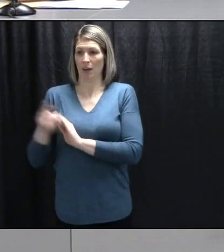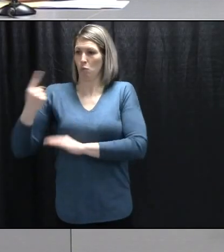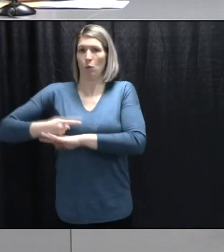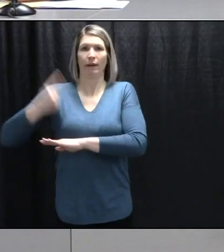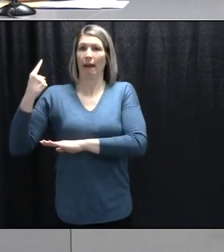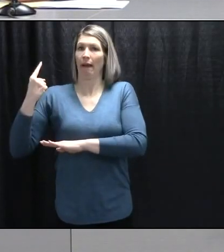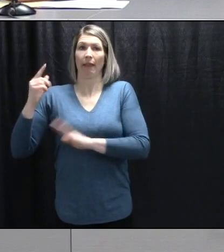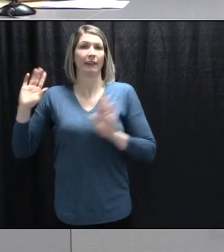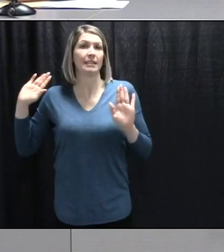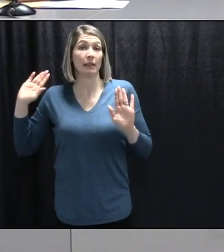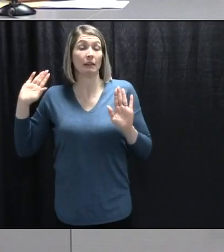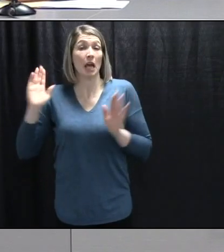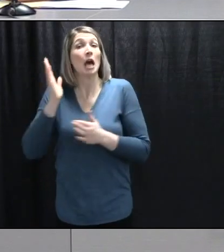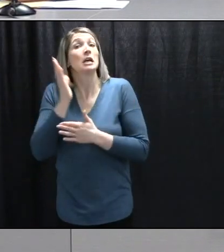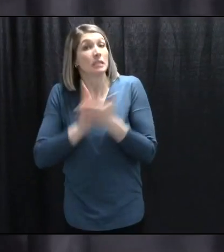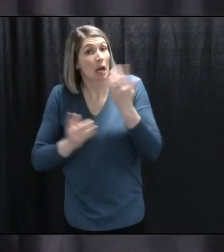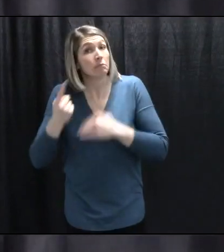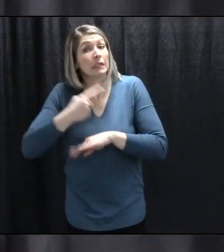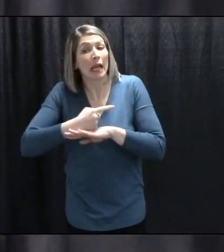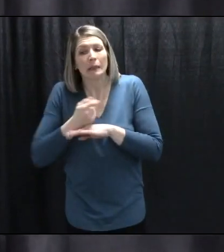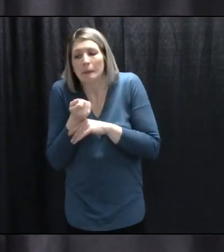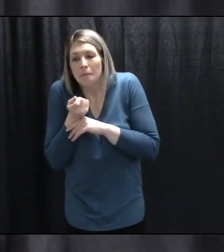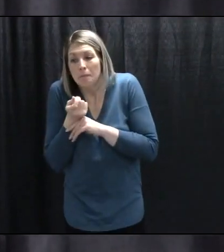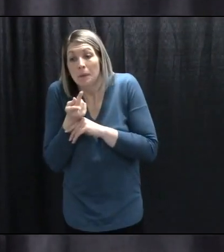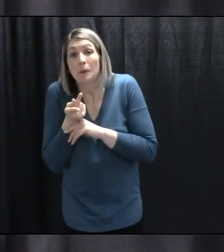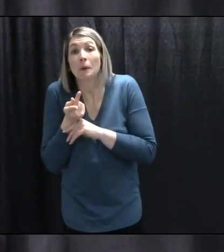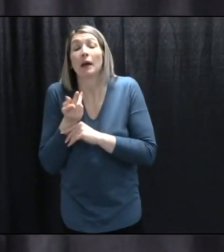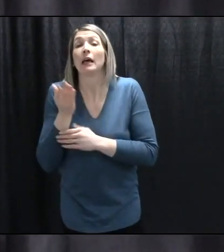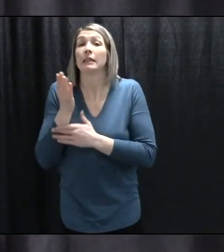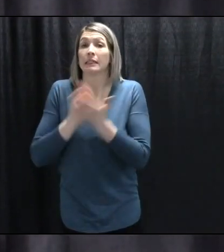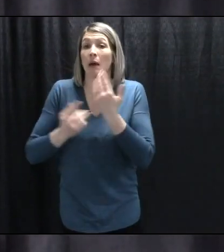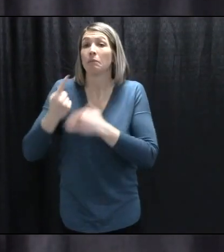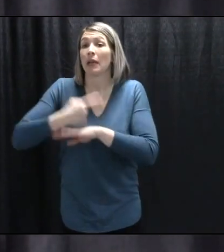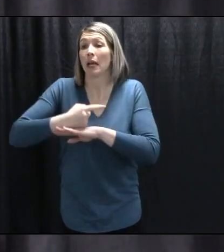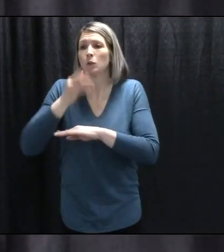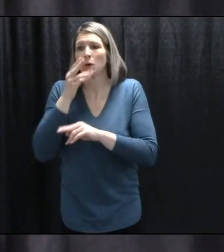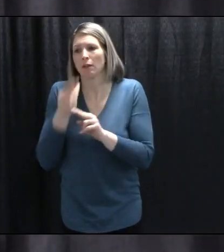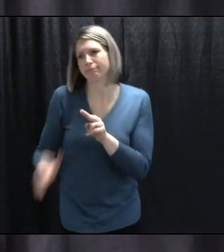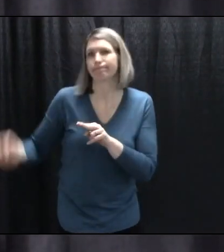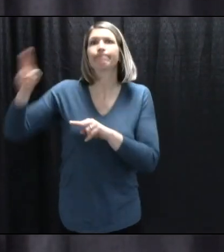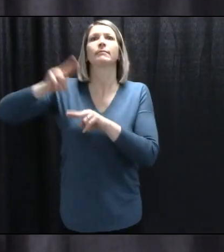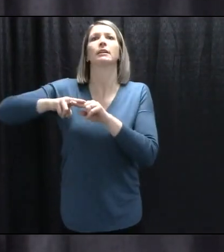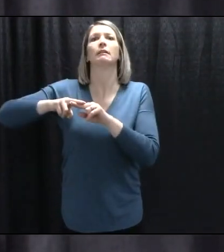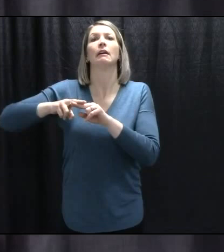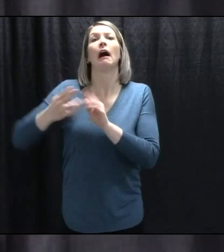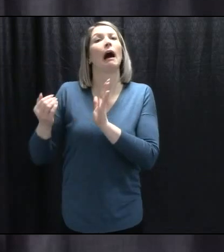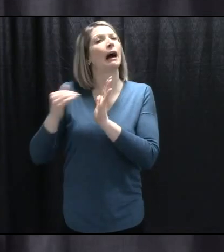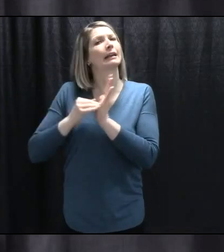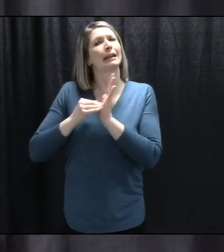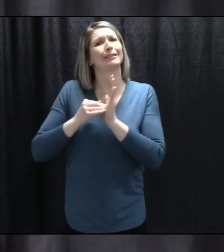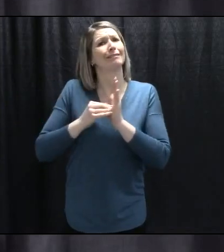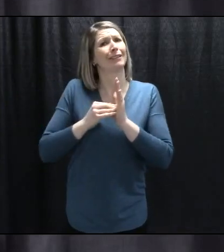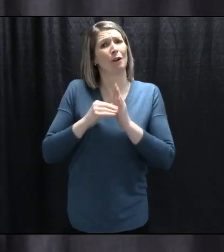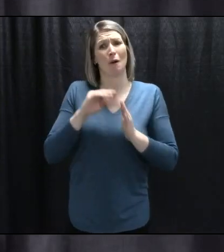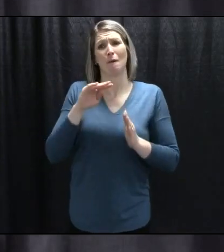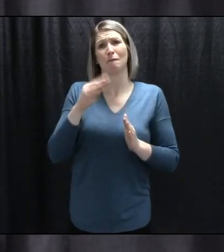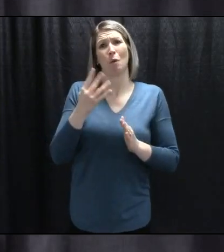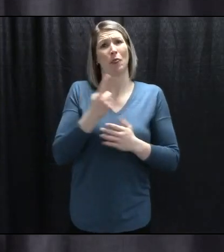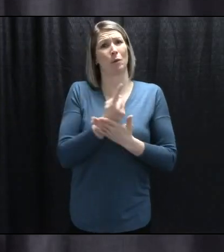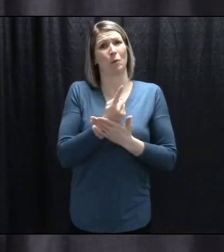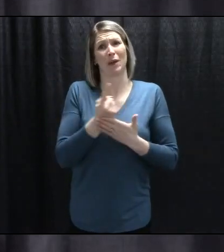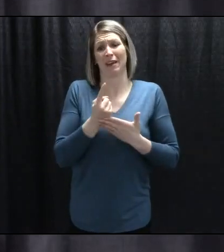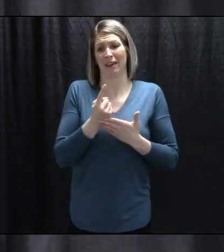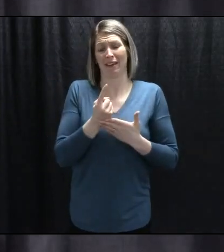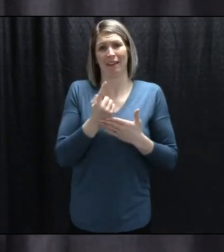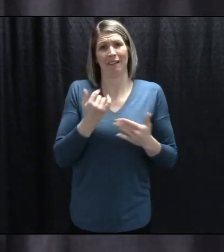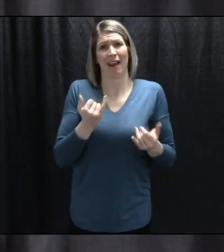There are going to be days like this that we only have a few cases, and then there are going to be days where we have more. We are at the very beginning of this, and I